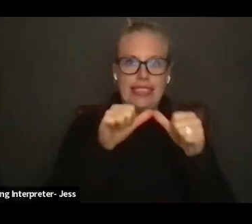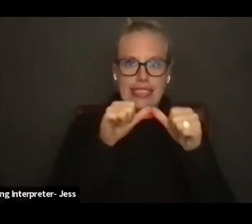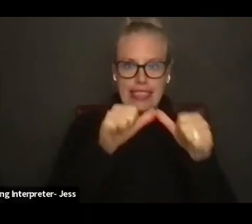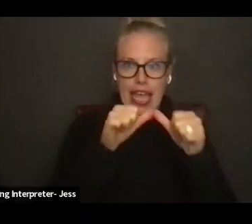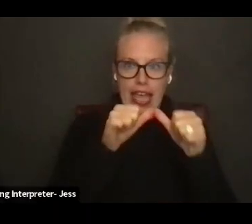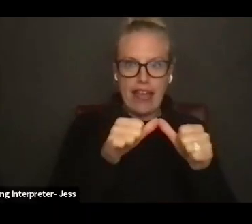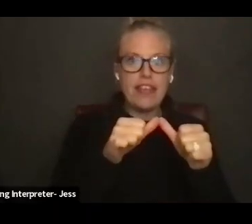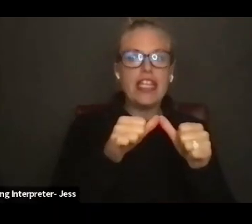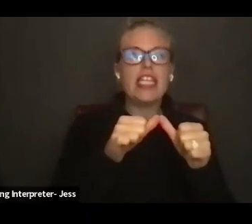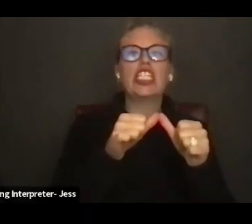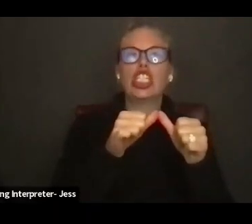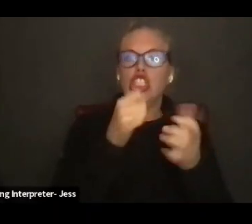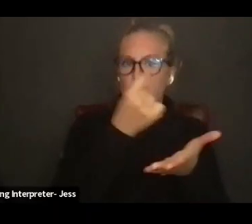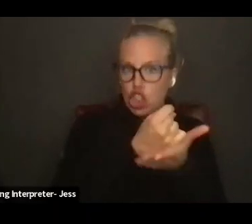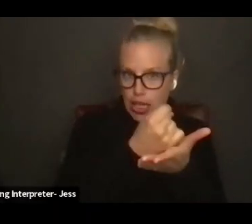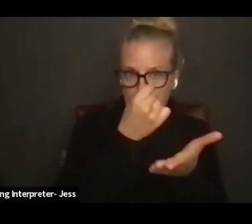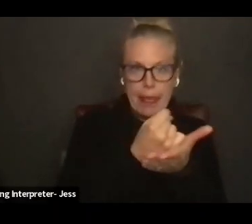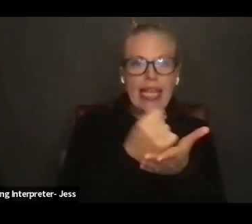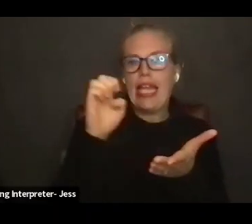EMTs will do everything for you.